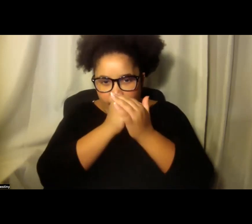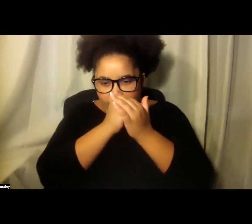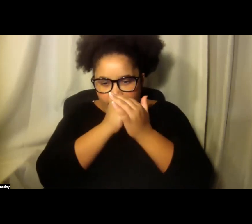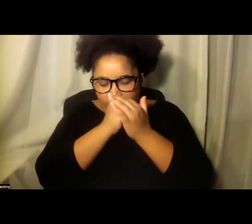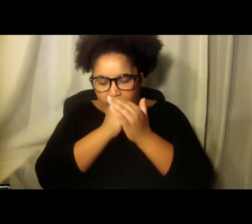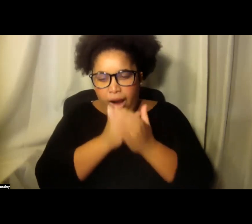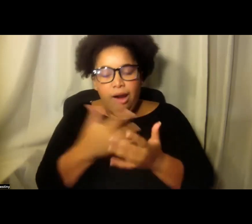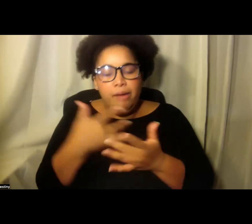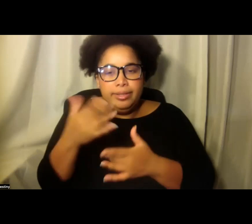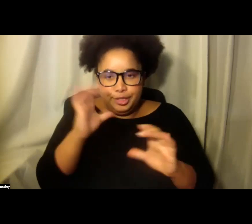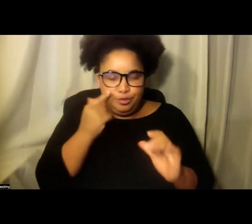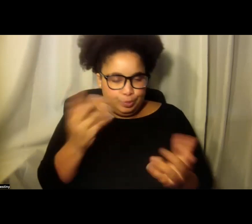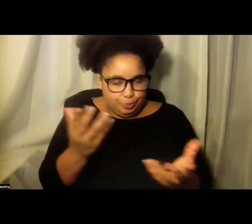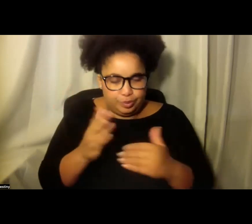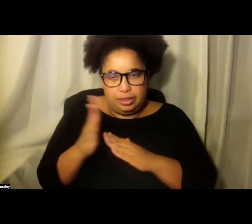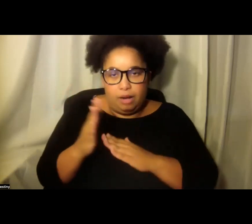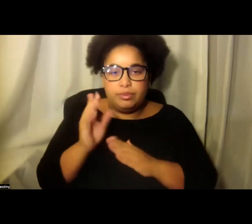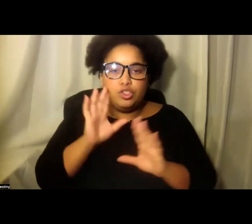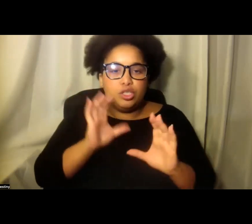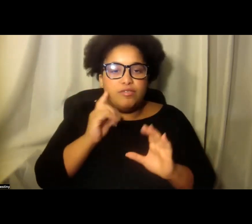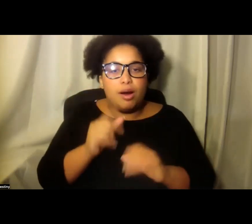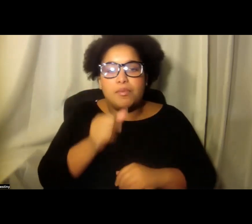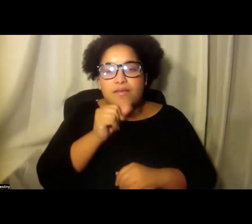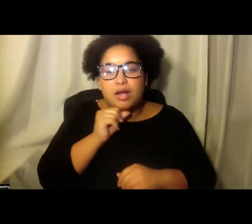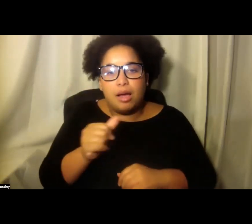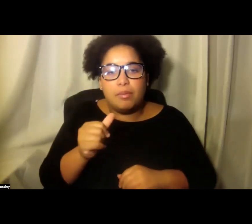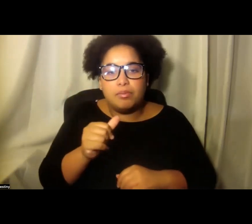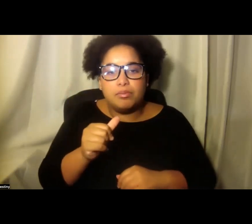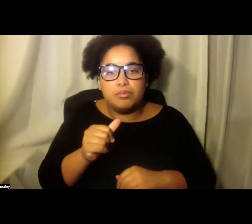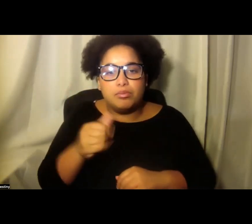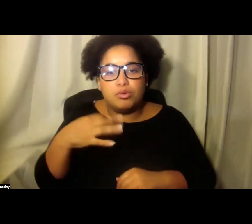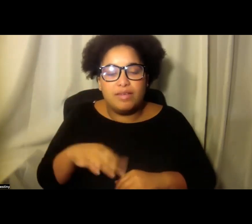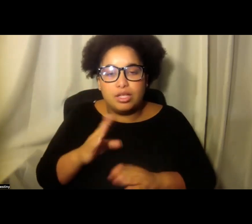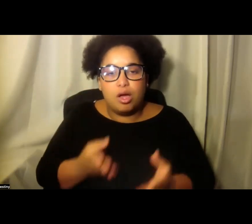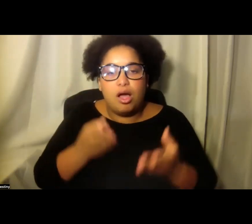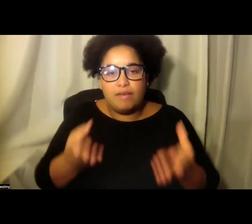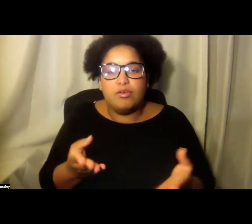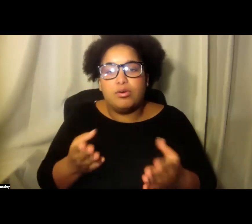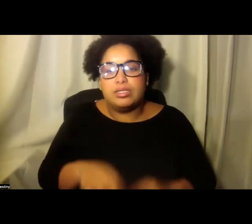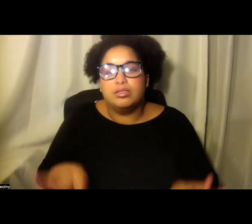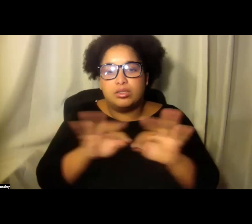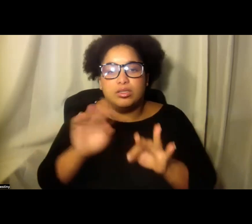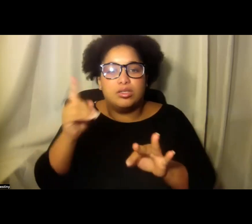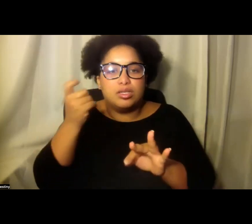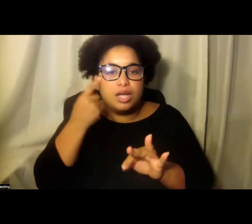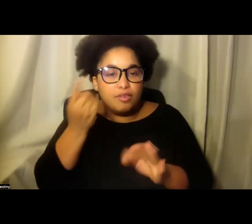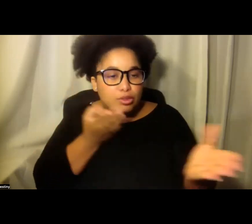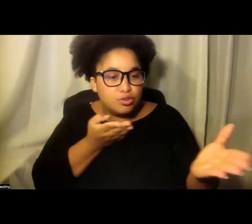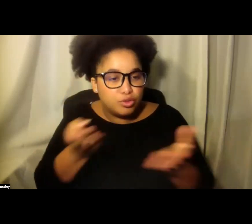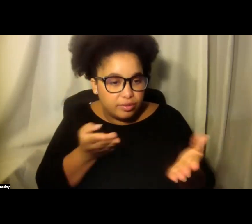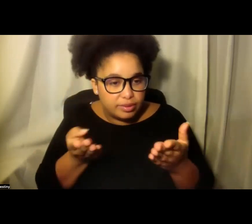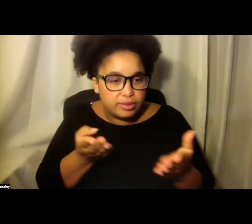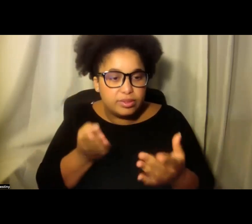is typically going to be a private nonprofit that is offering some sort of essential government service